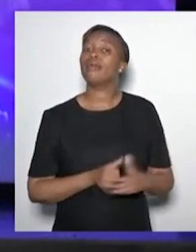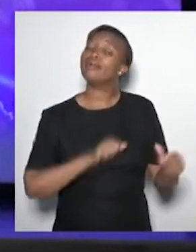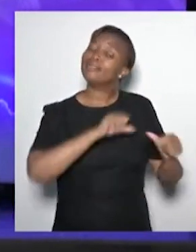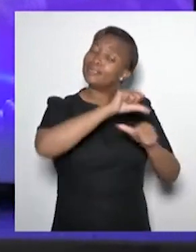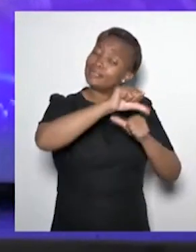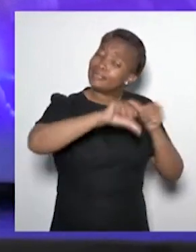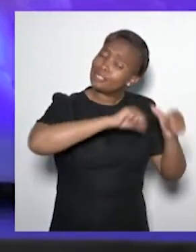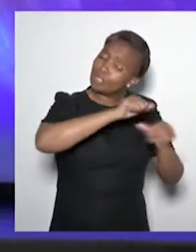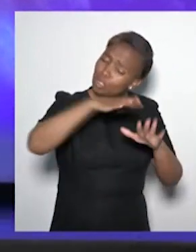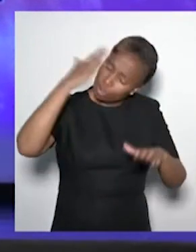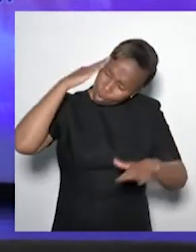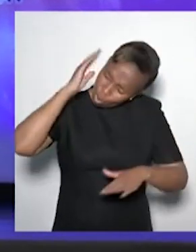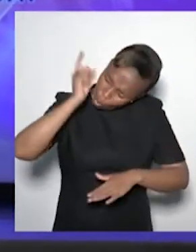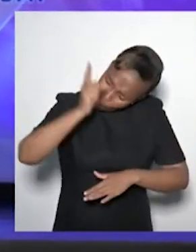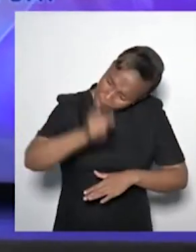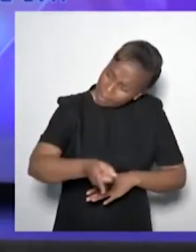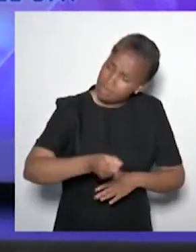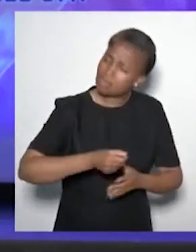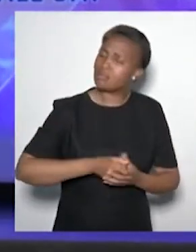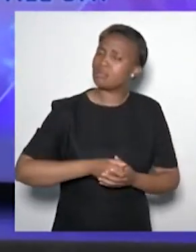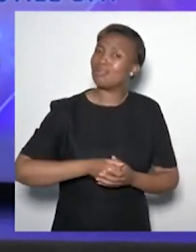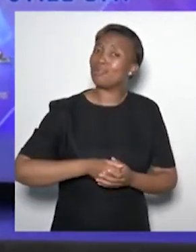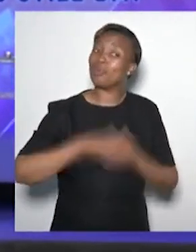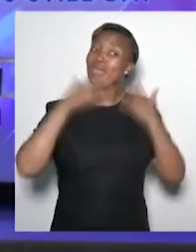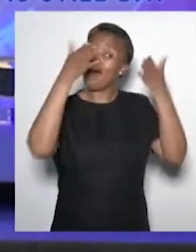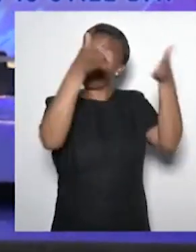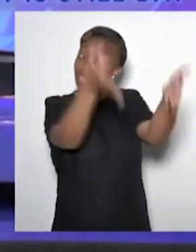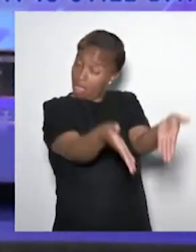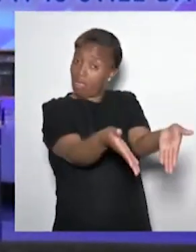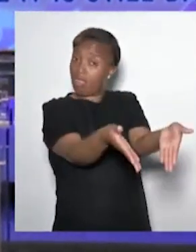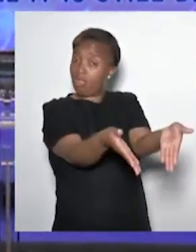Society must know that we are there